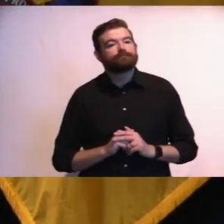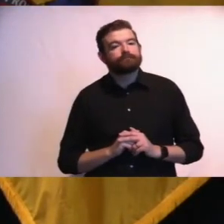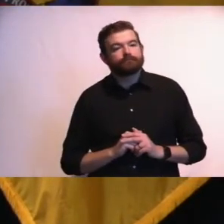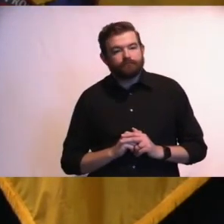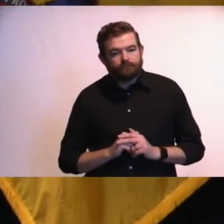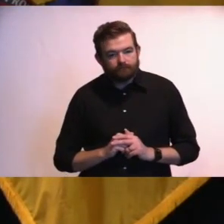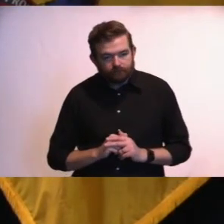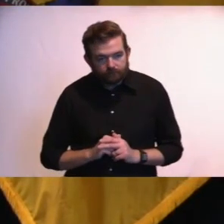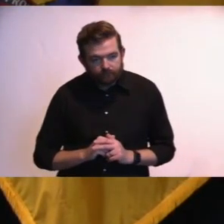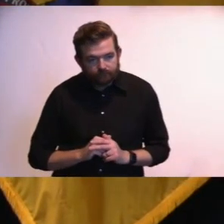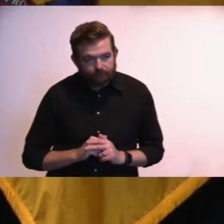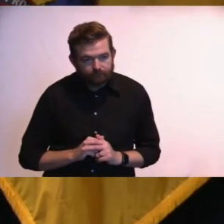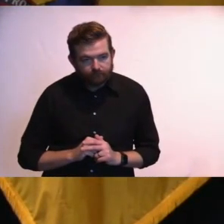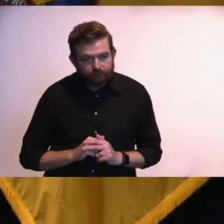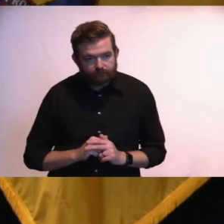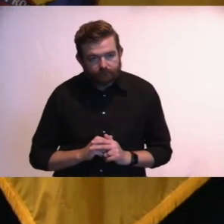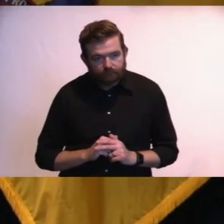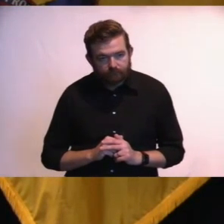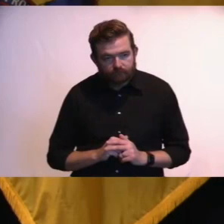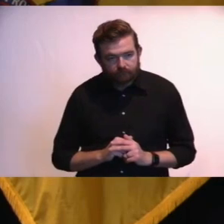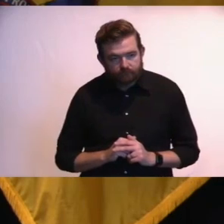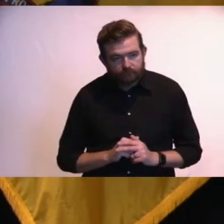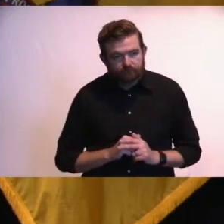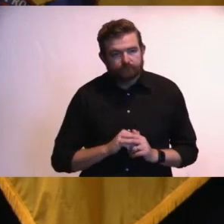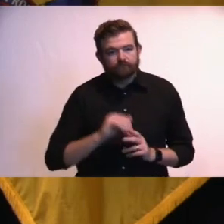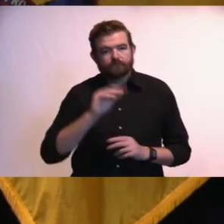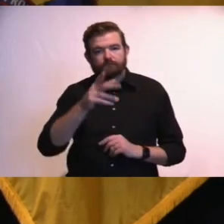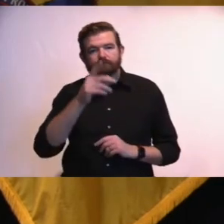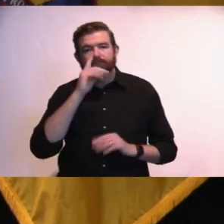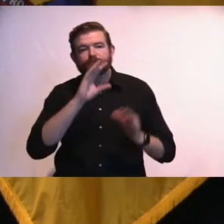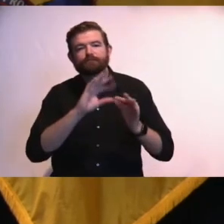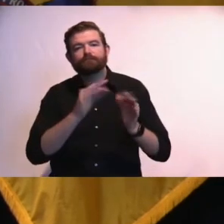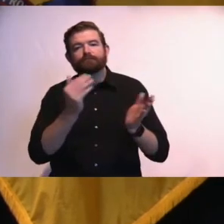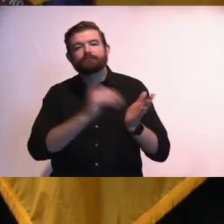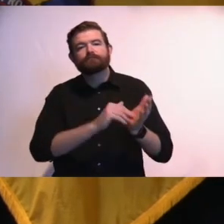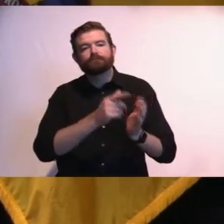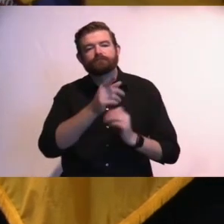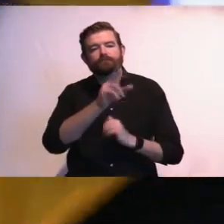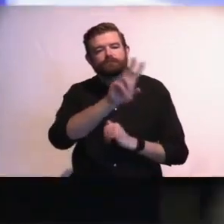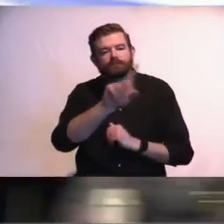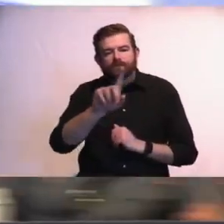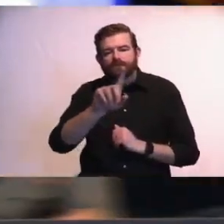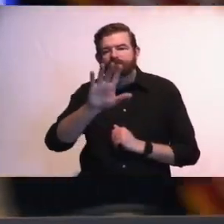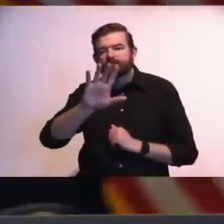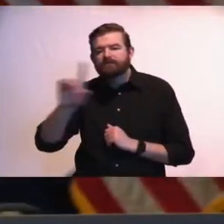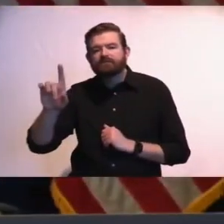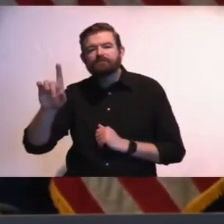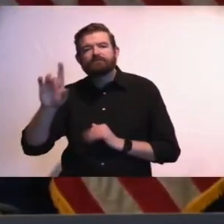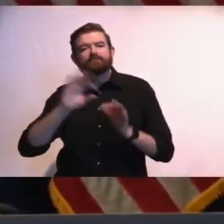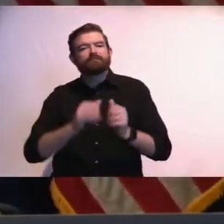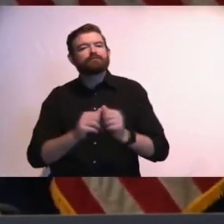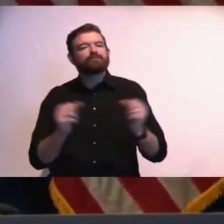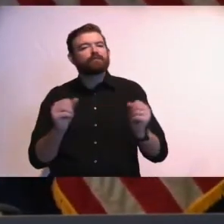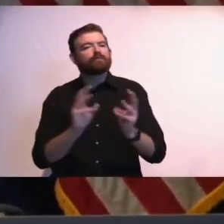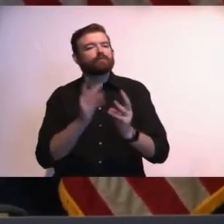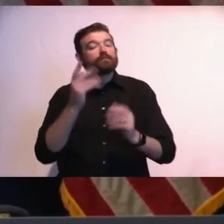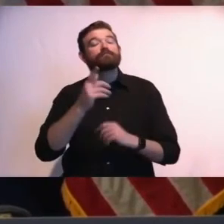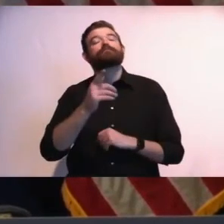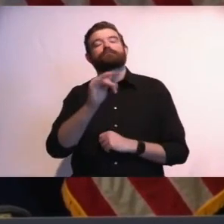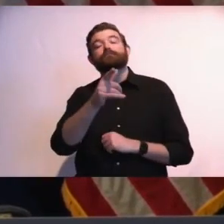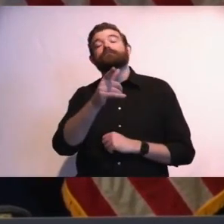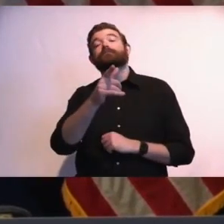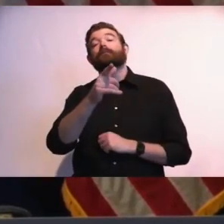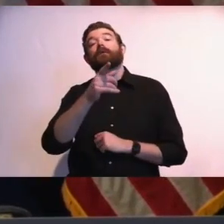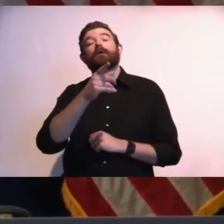the 211 and 511 and why you'd access those? Yes, sir. Yes, for warming centers and code